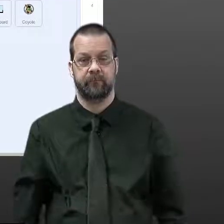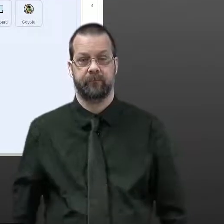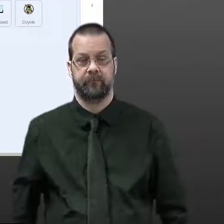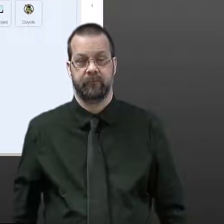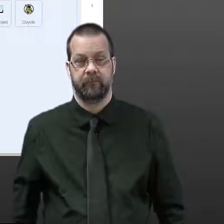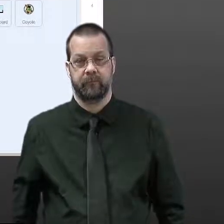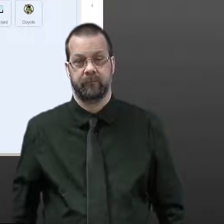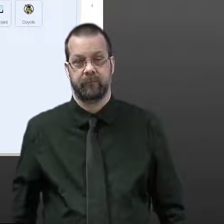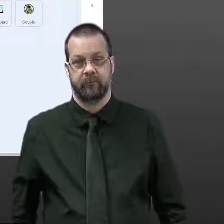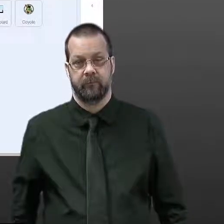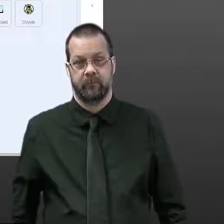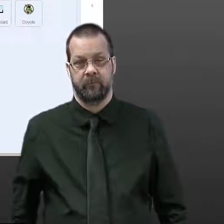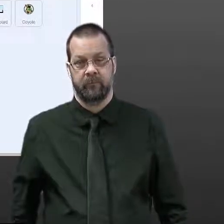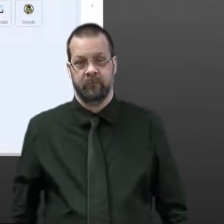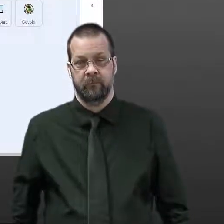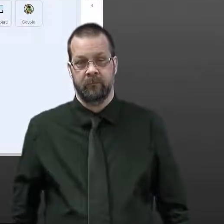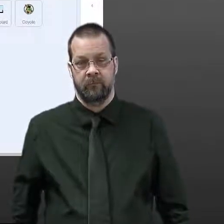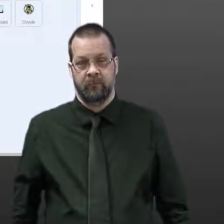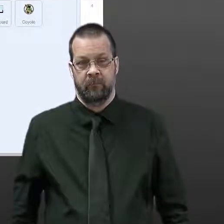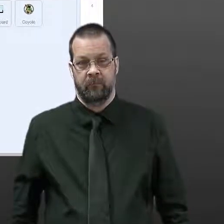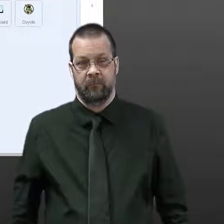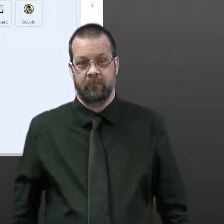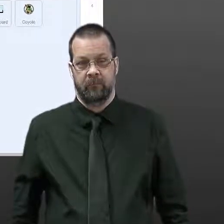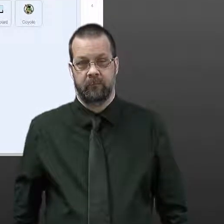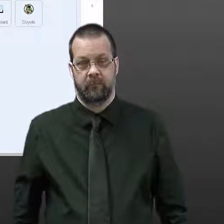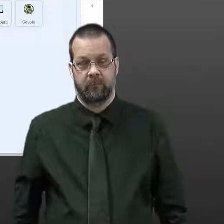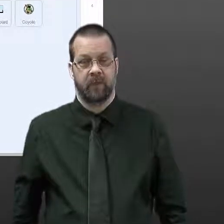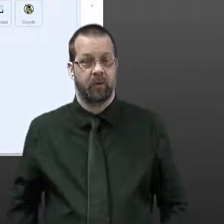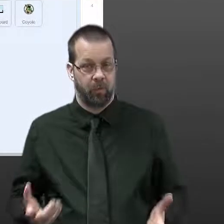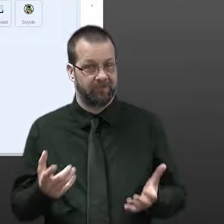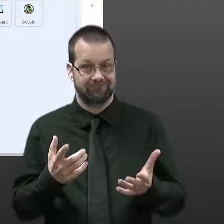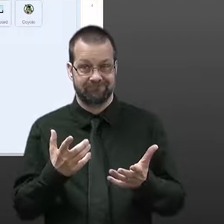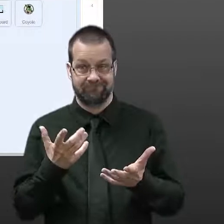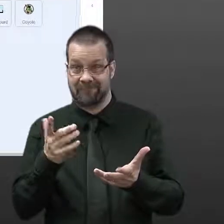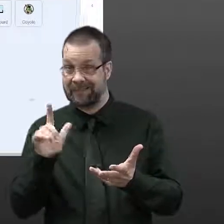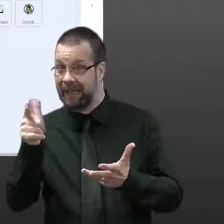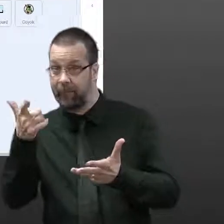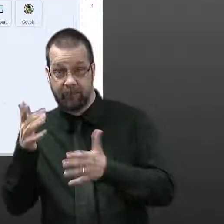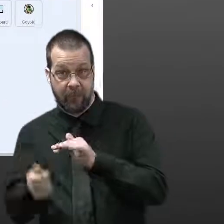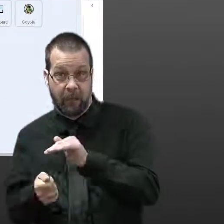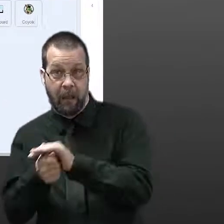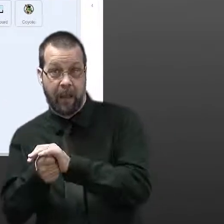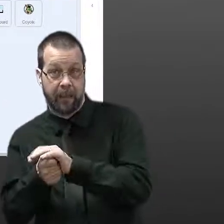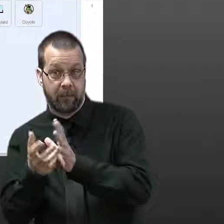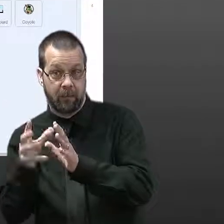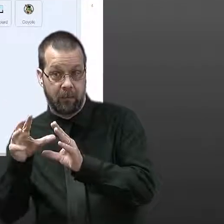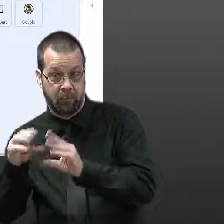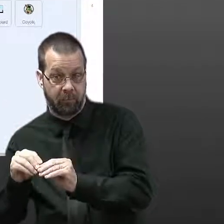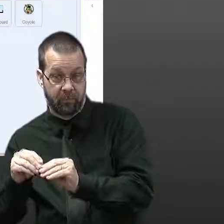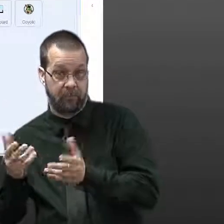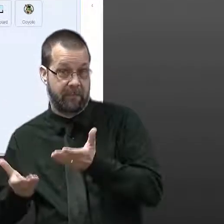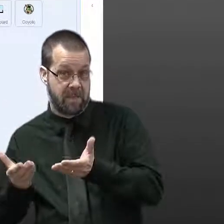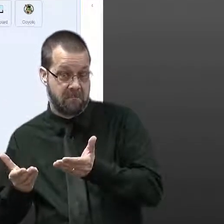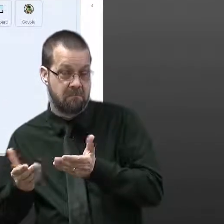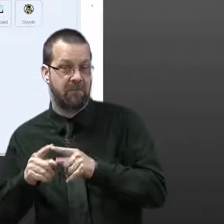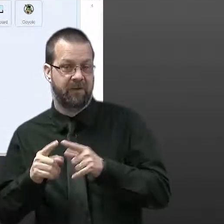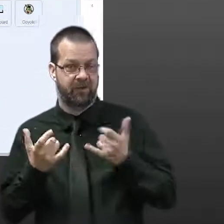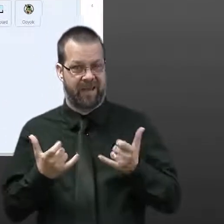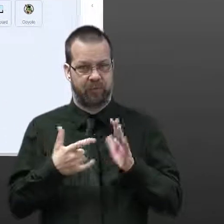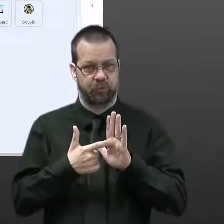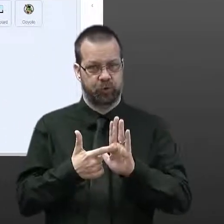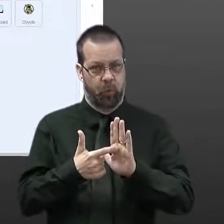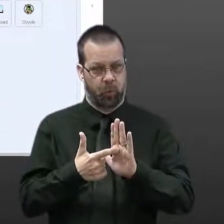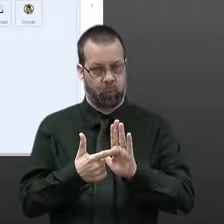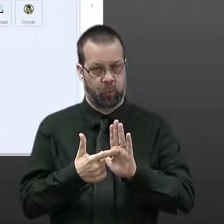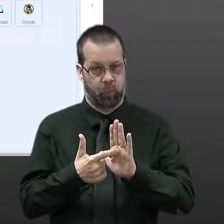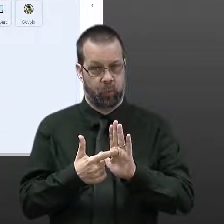says show. This will make sure that our sprite is showing in case we hide it later. The next